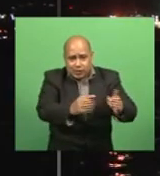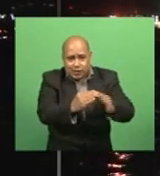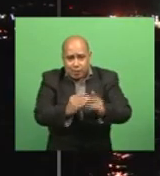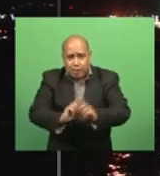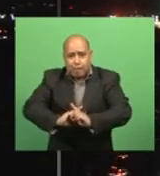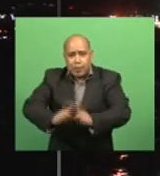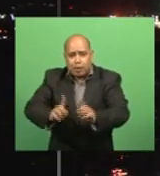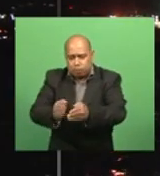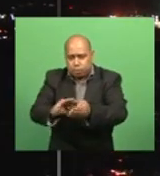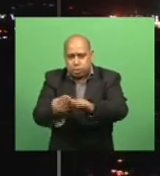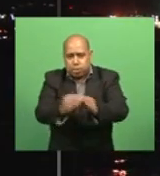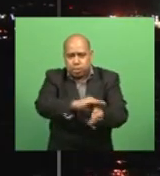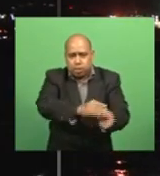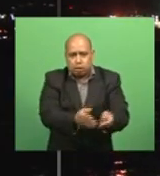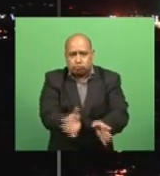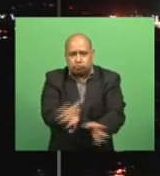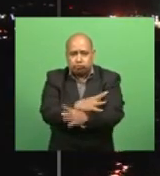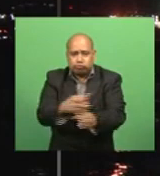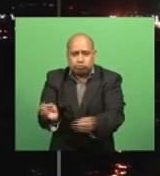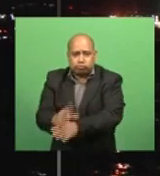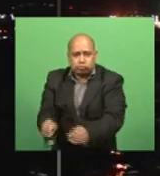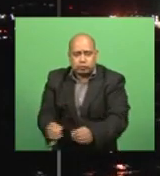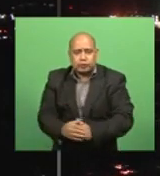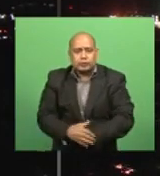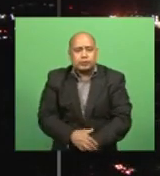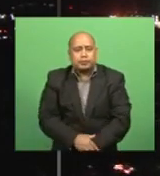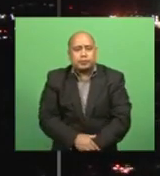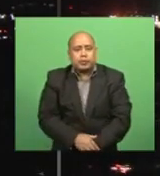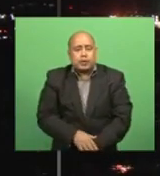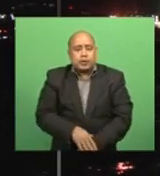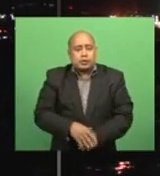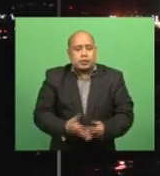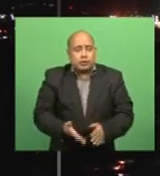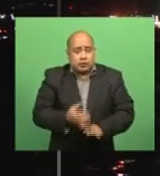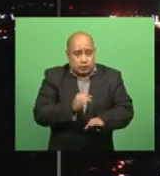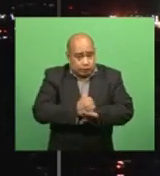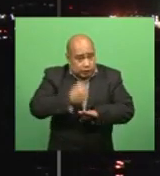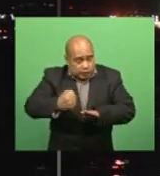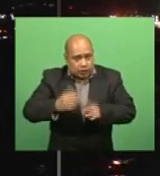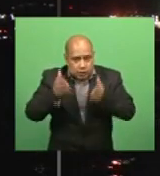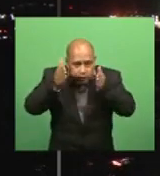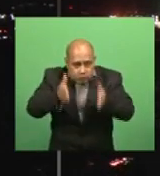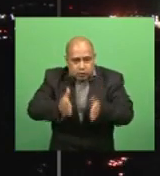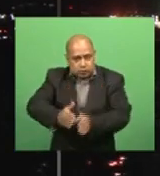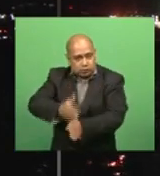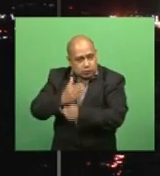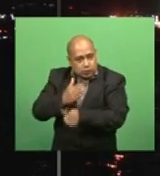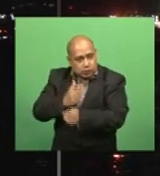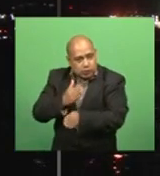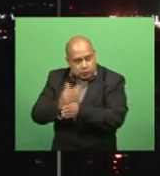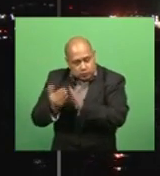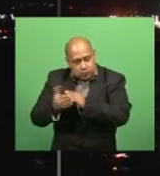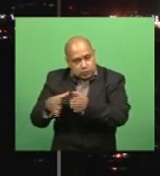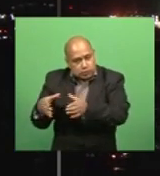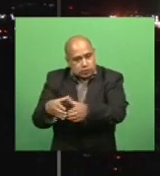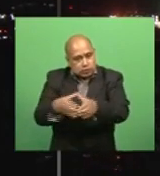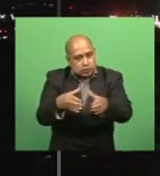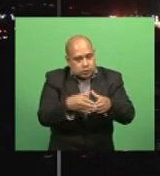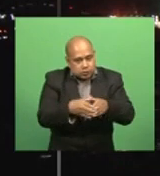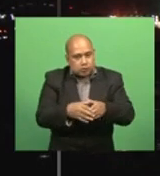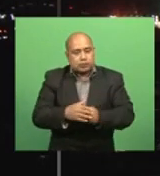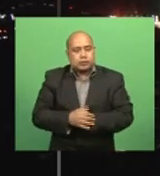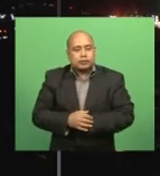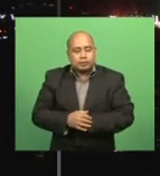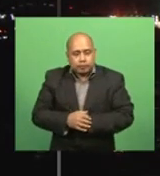The government is working to stabilize communities struck by Tropical Cyclone Harold while accepting relief supplies from the Australian